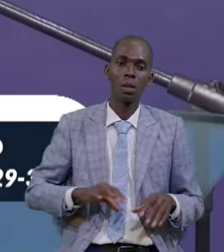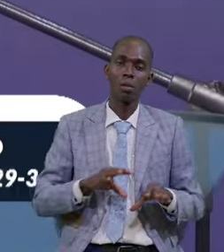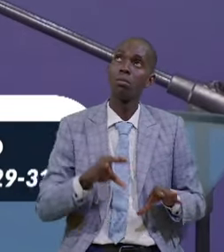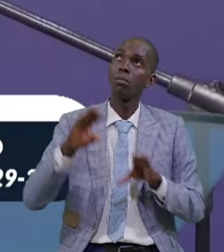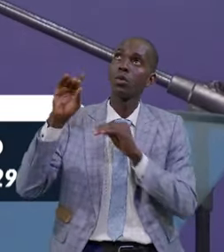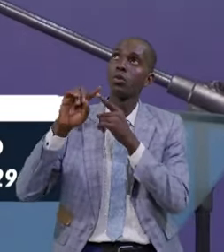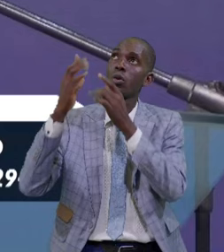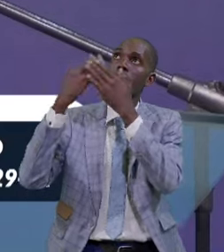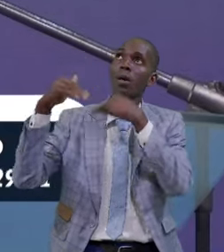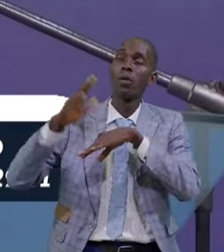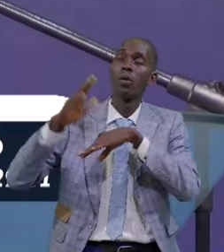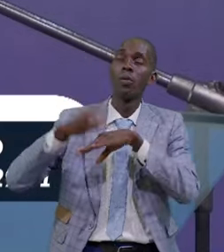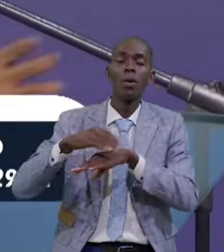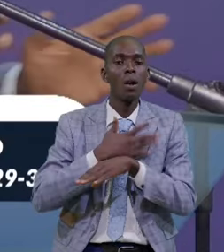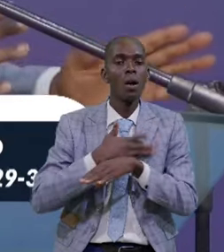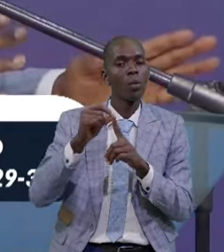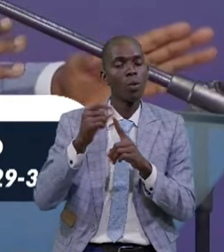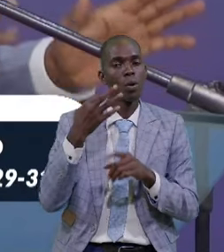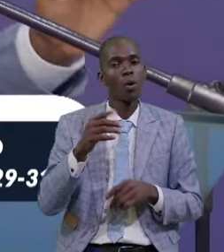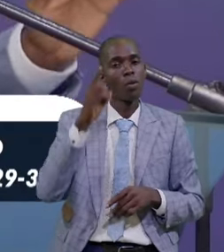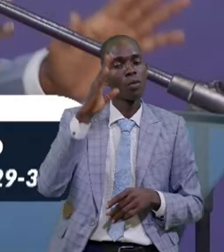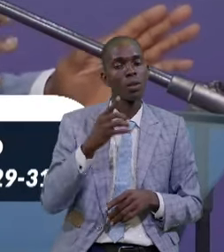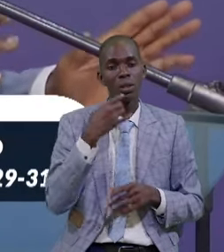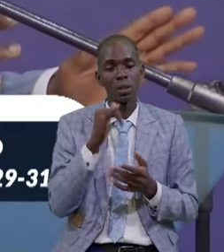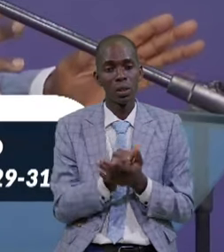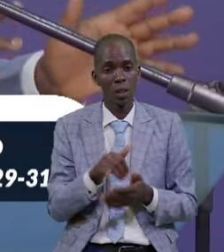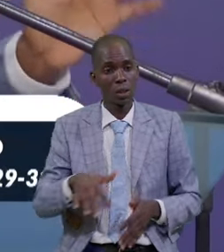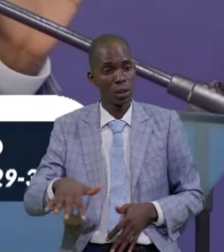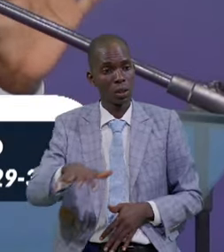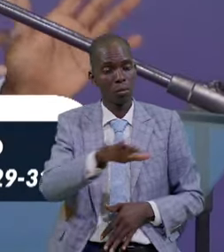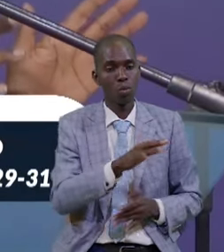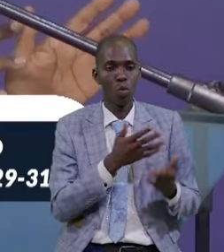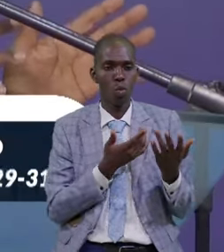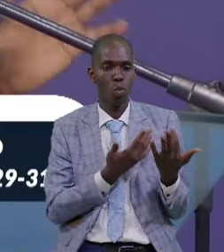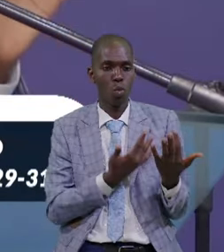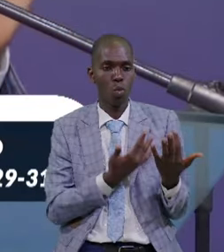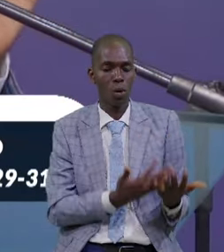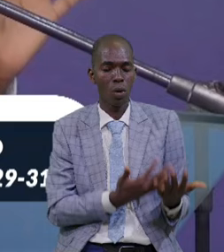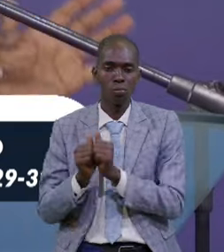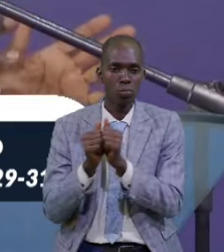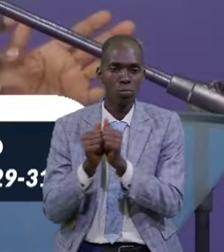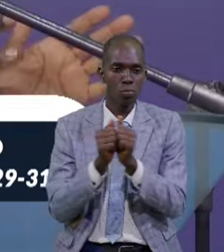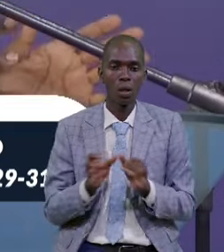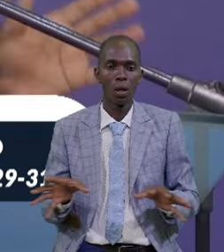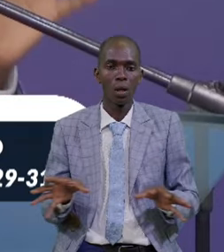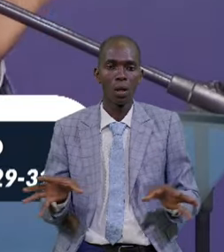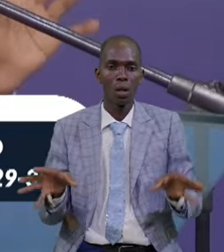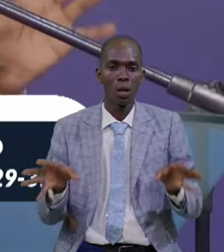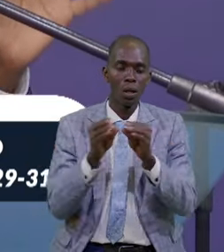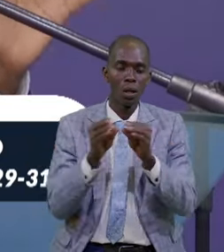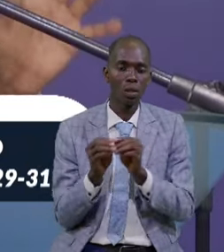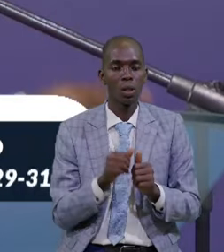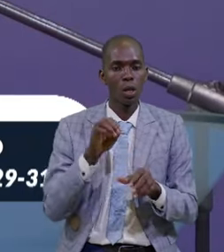word of God says, they with one accord assembled in one place